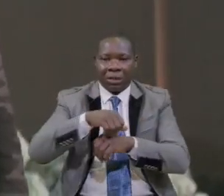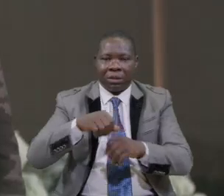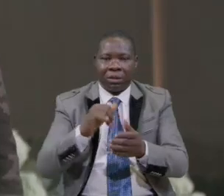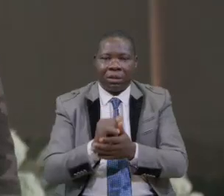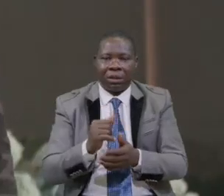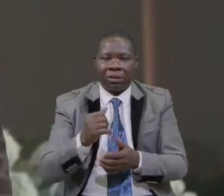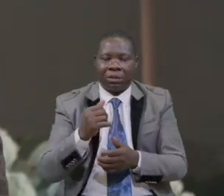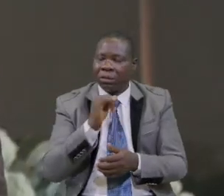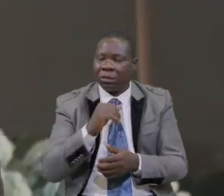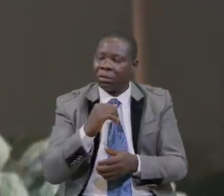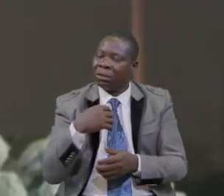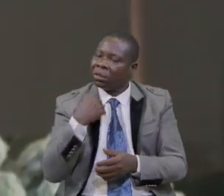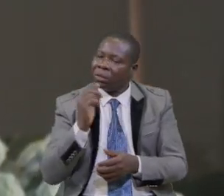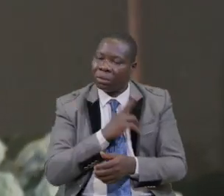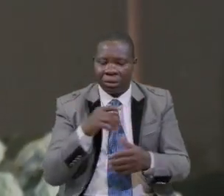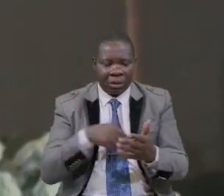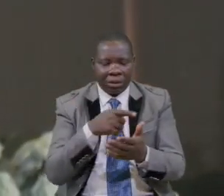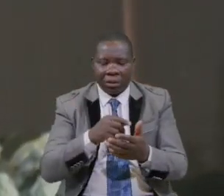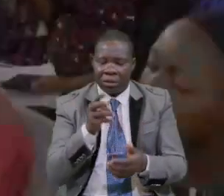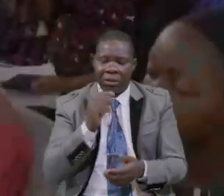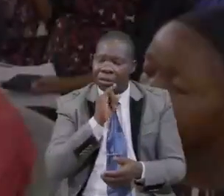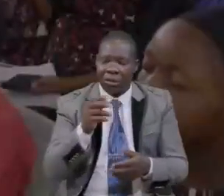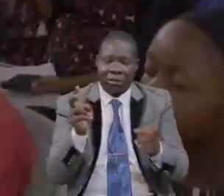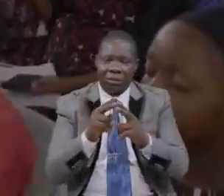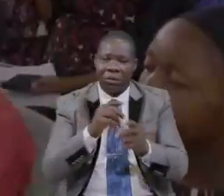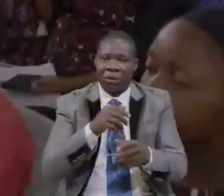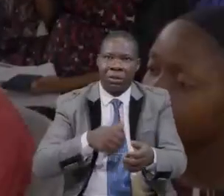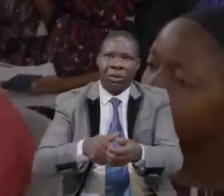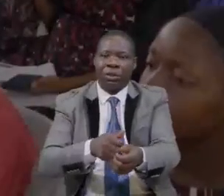God will give us the right anointing.